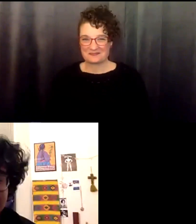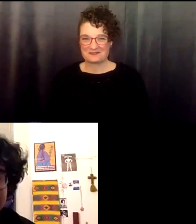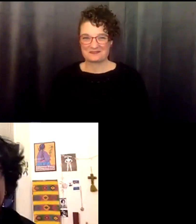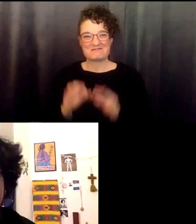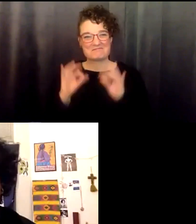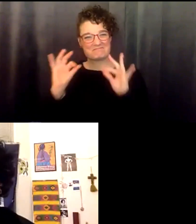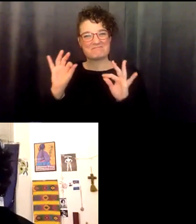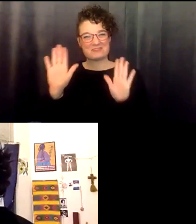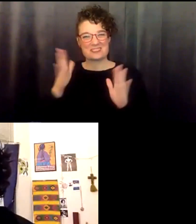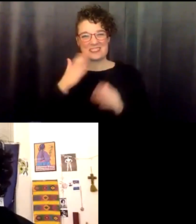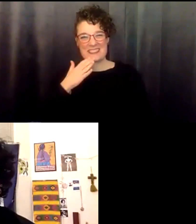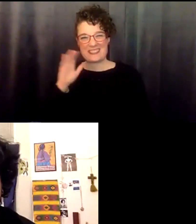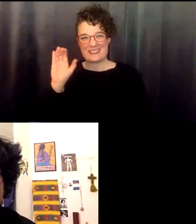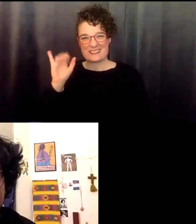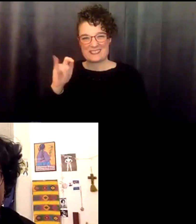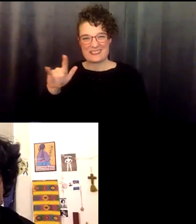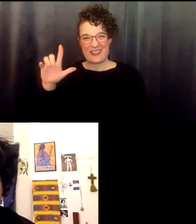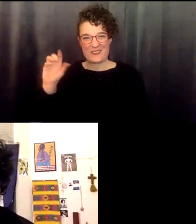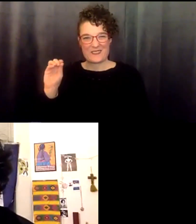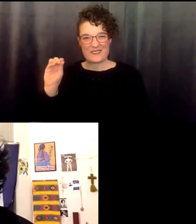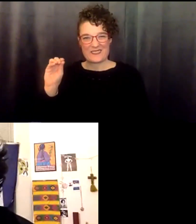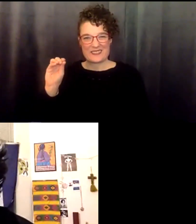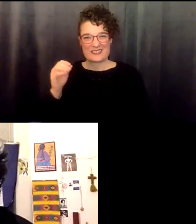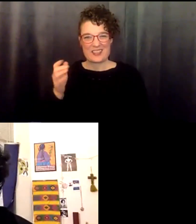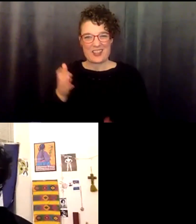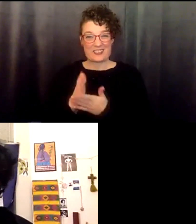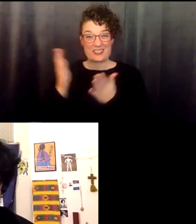Great. Thank you, Cielo. All right,